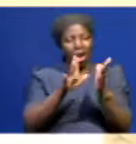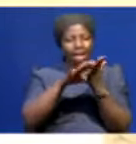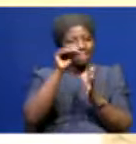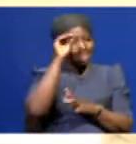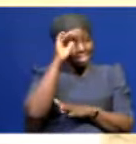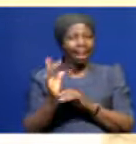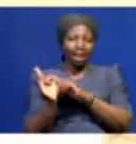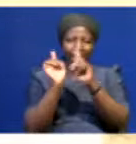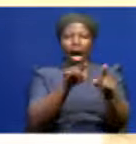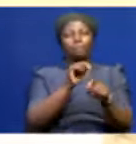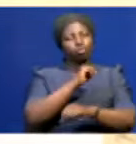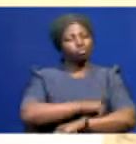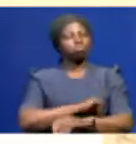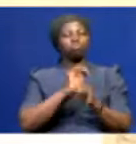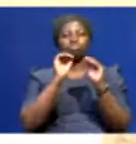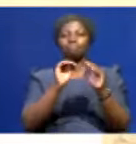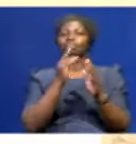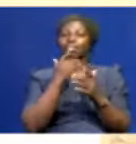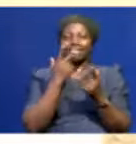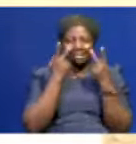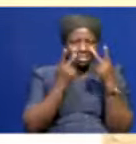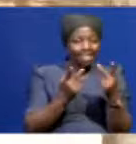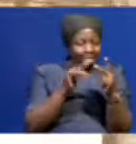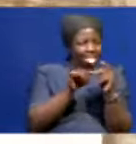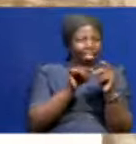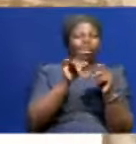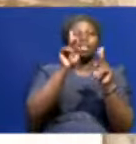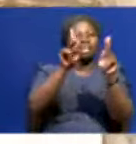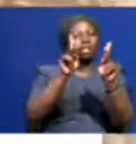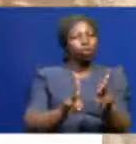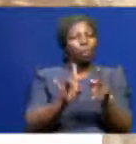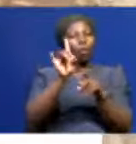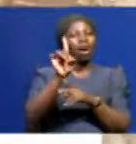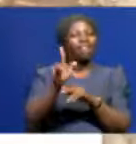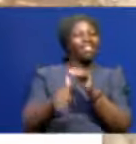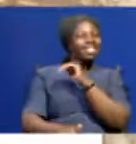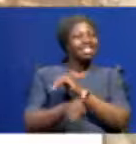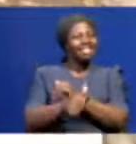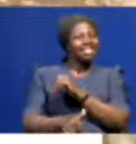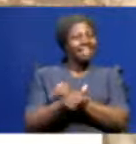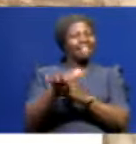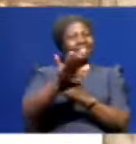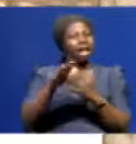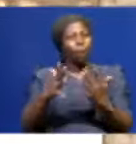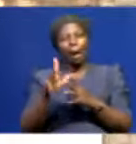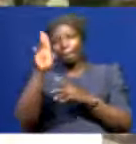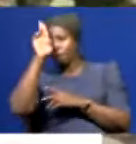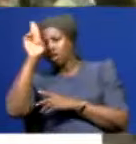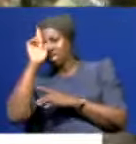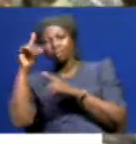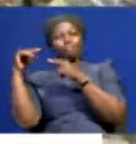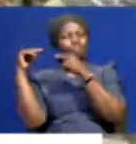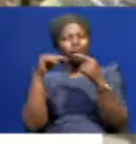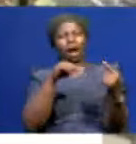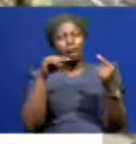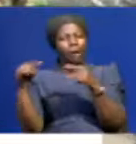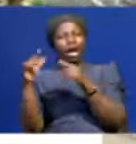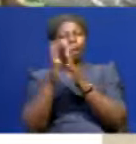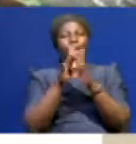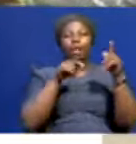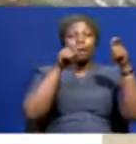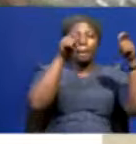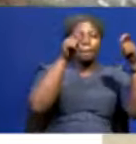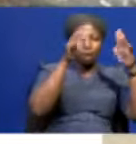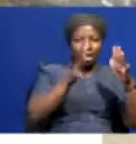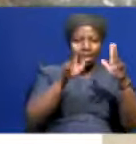from schools, seeing that Kisumu was one of the epicenters of police confrontation with protesters. Kisumu Acting